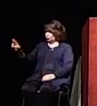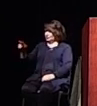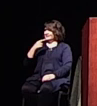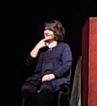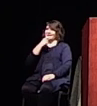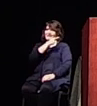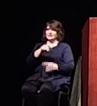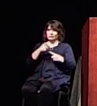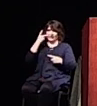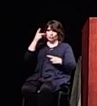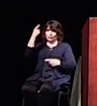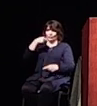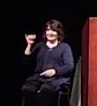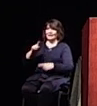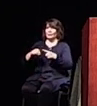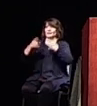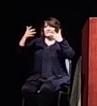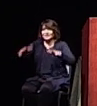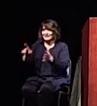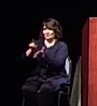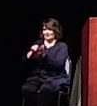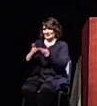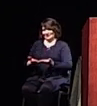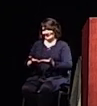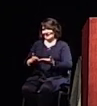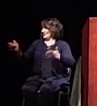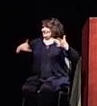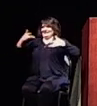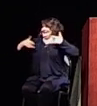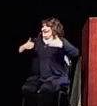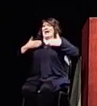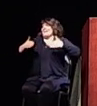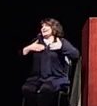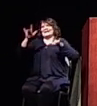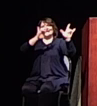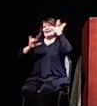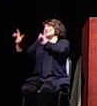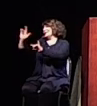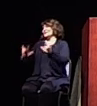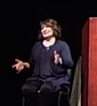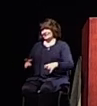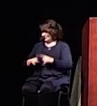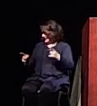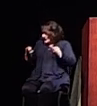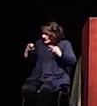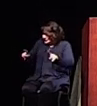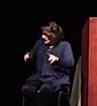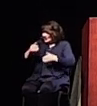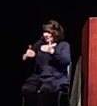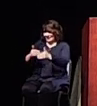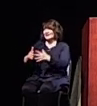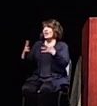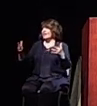like after you publish a book. We're so happy, we like each other so much. But we had a lot of conflict during